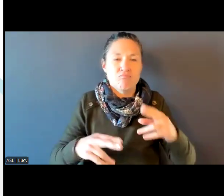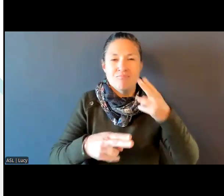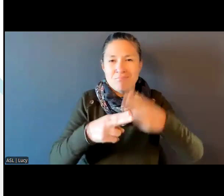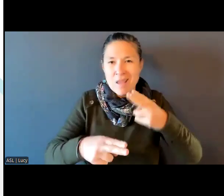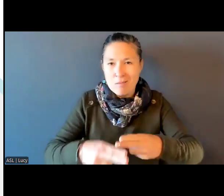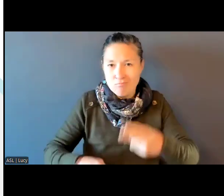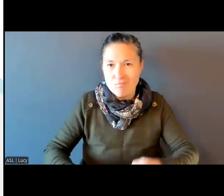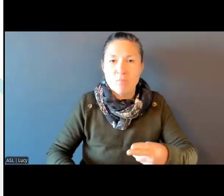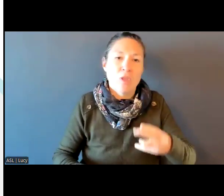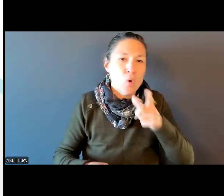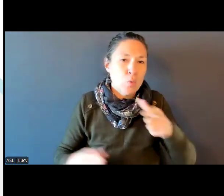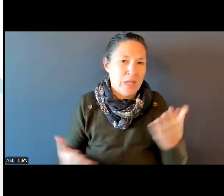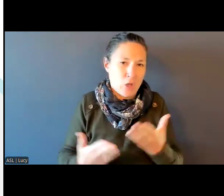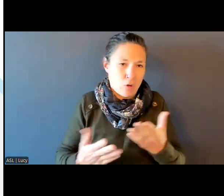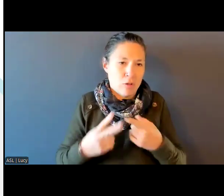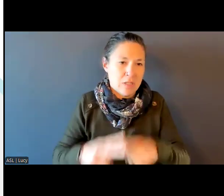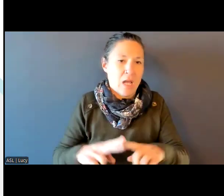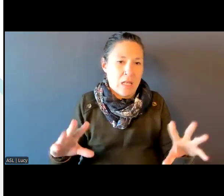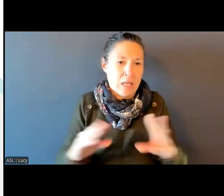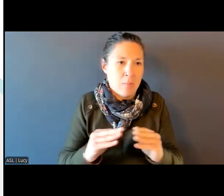begin the meeting.